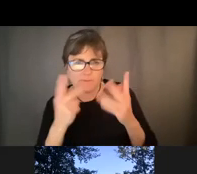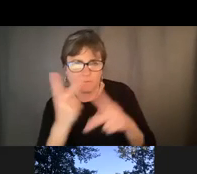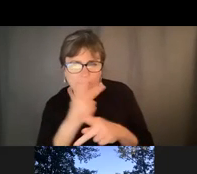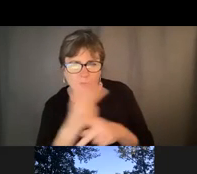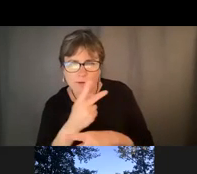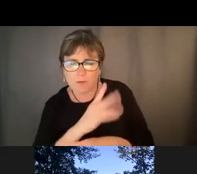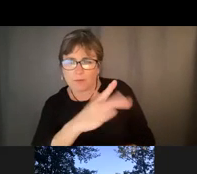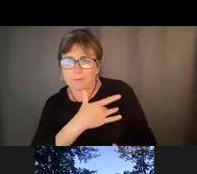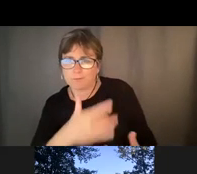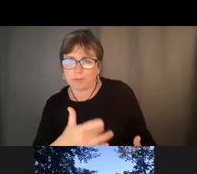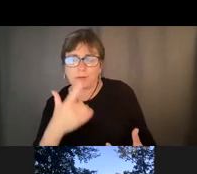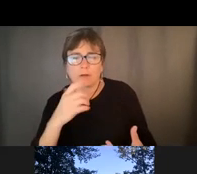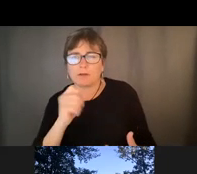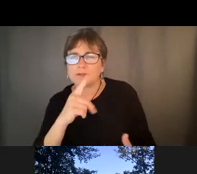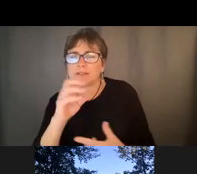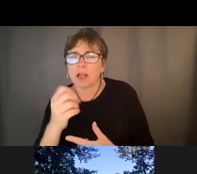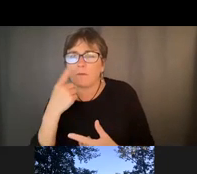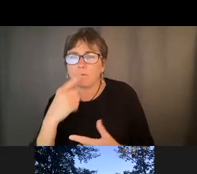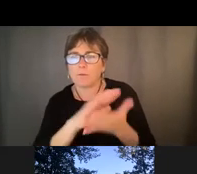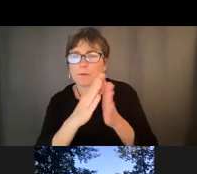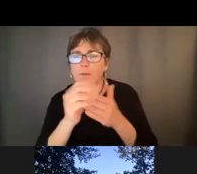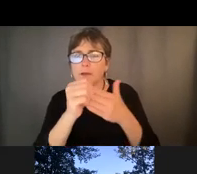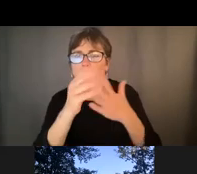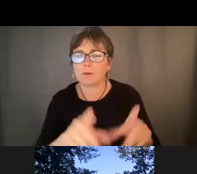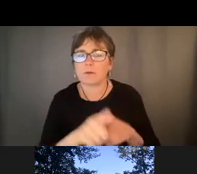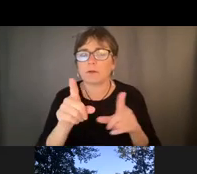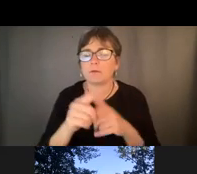concepts can be discussed within that space.